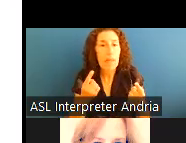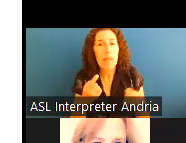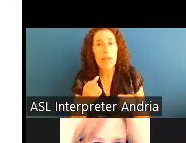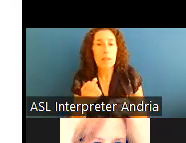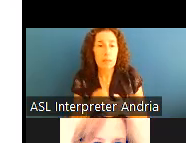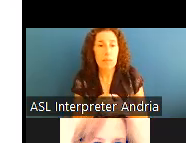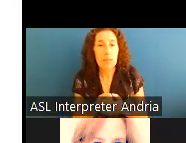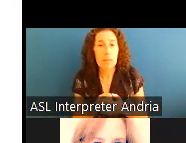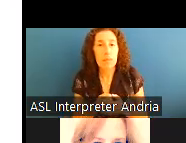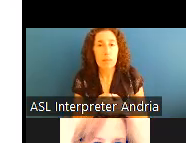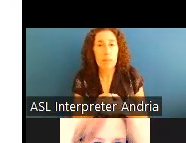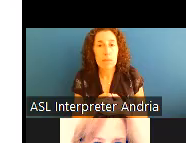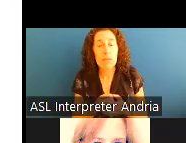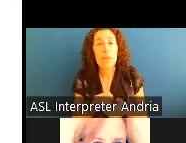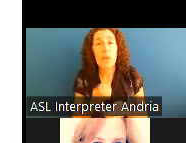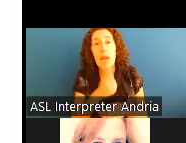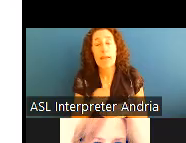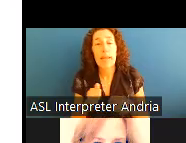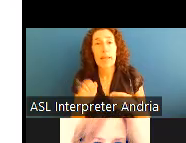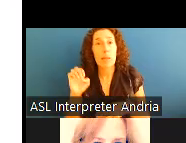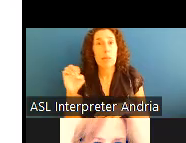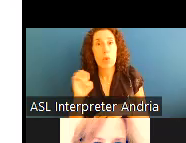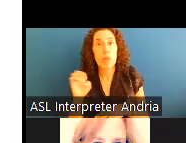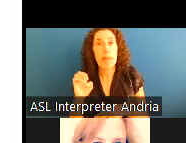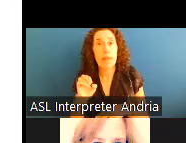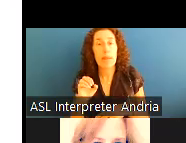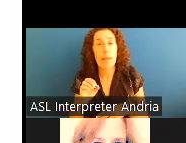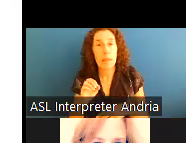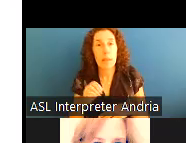providing emergency contraception pills like Plan B.